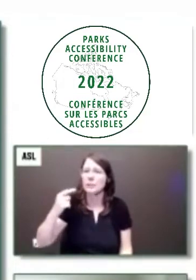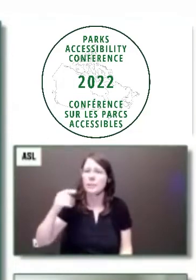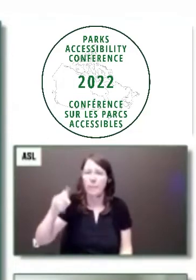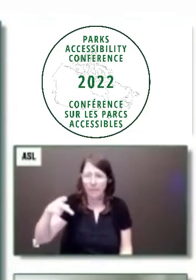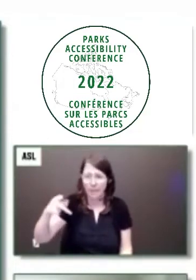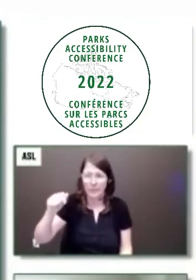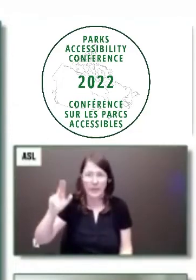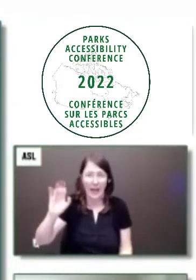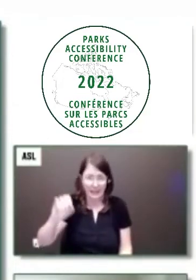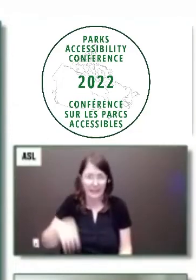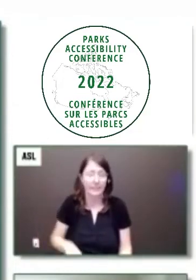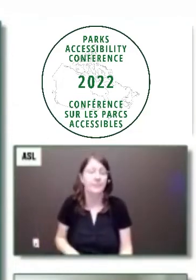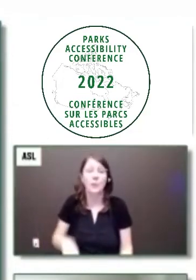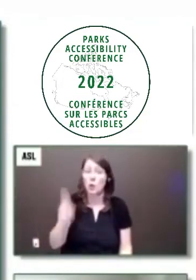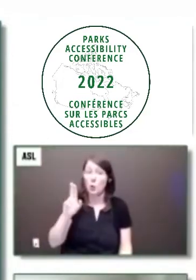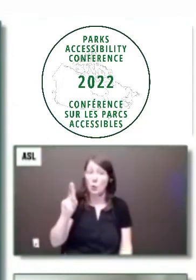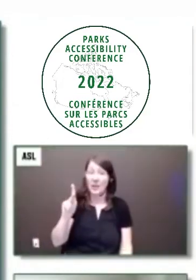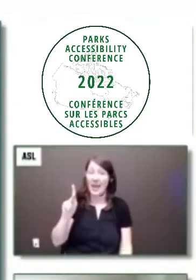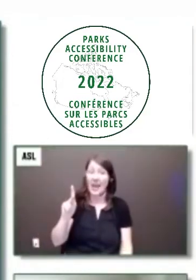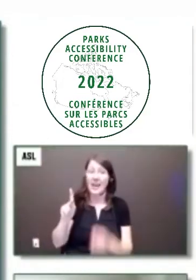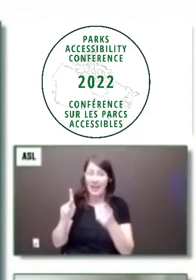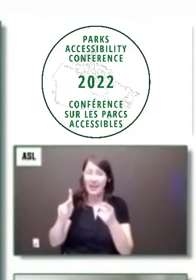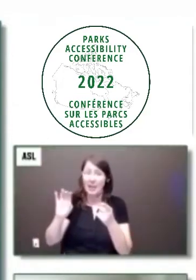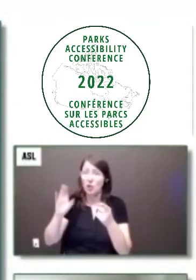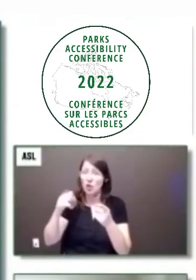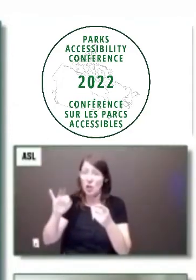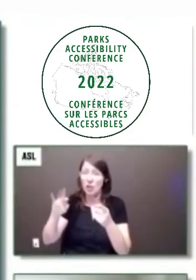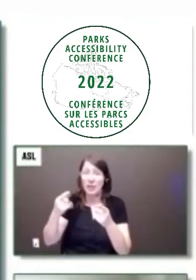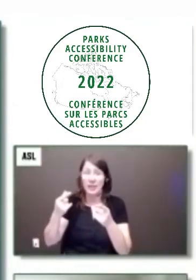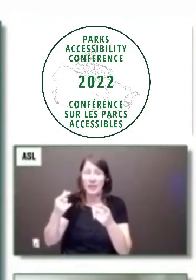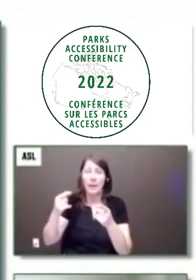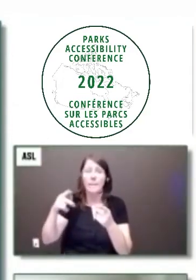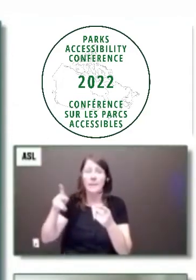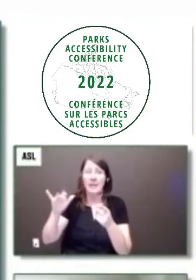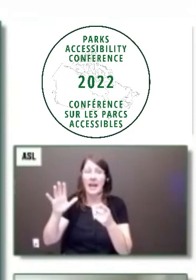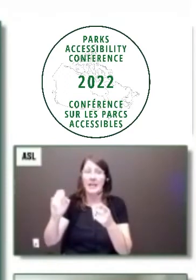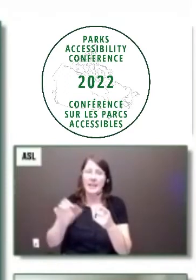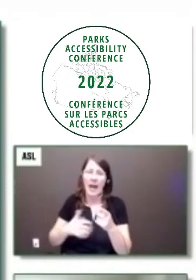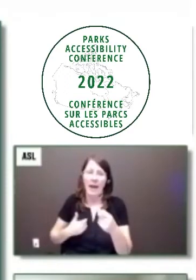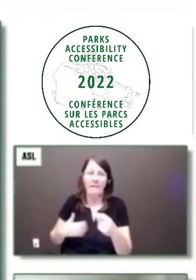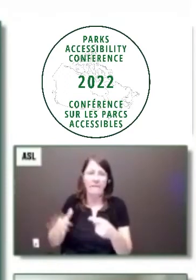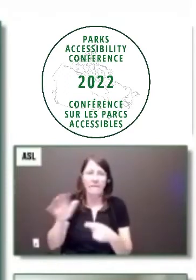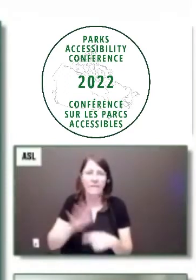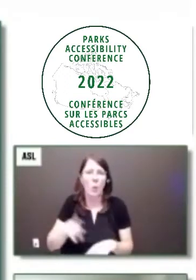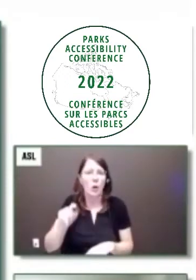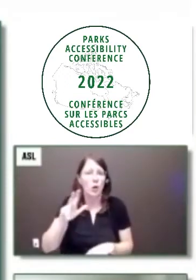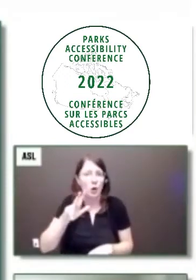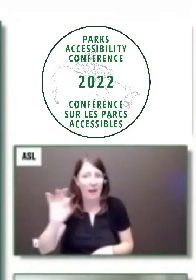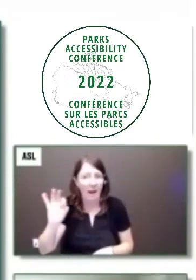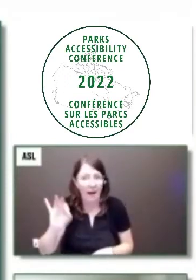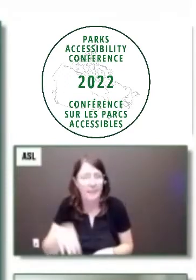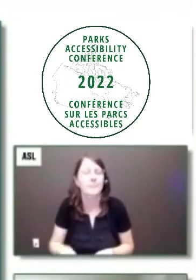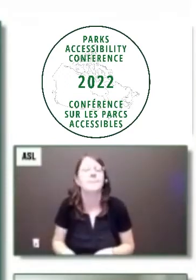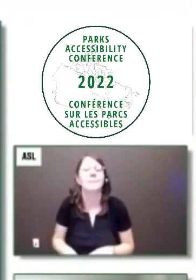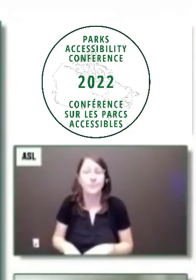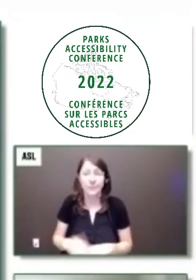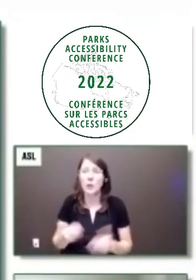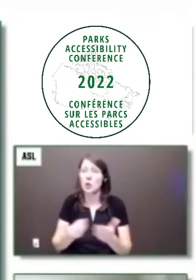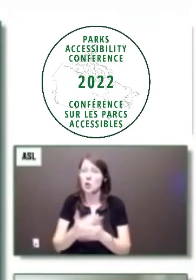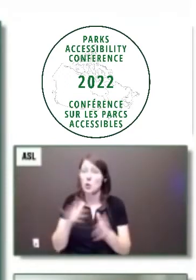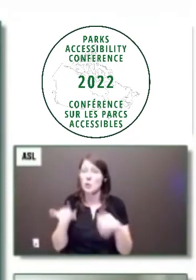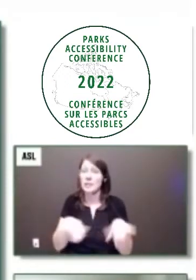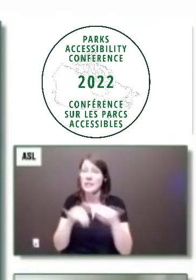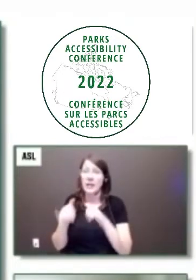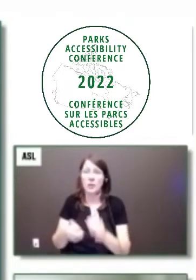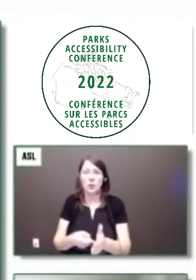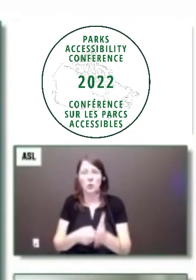1,739 registered changing places. Legislation requires all new and majorly renovated buildings to have a changing place installed. Many